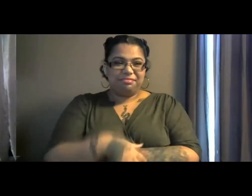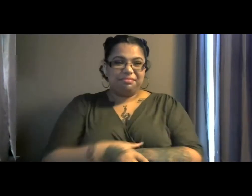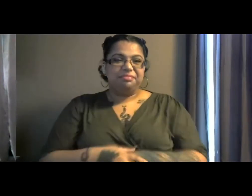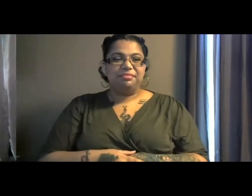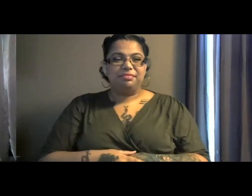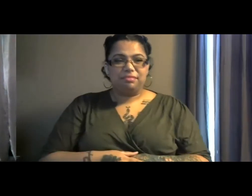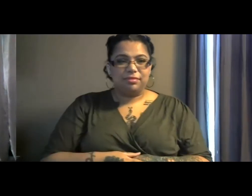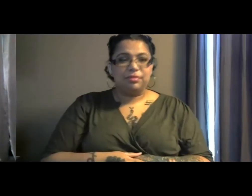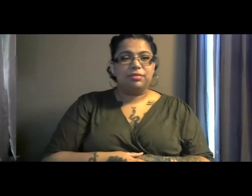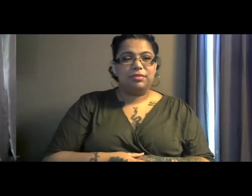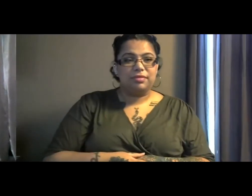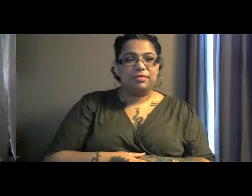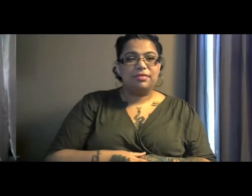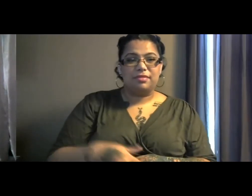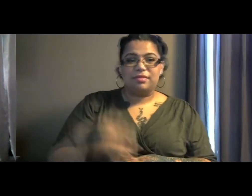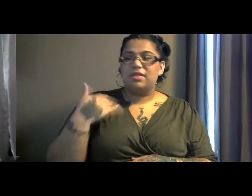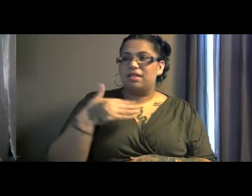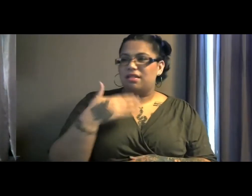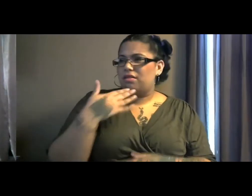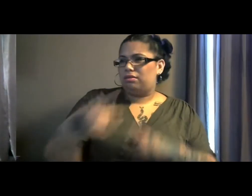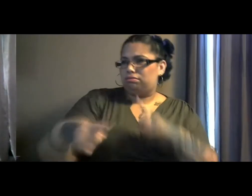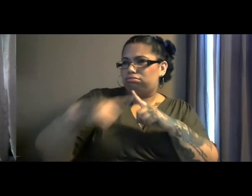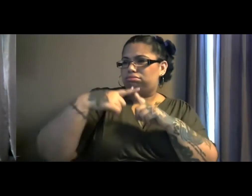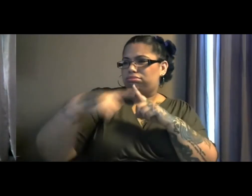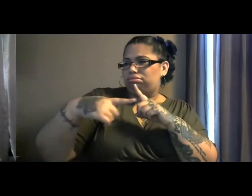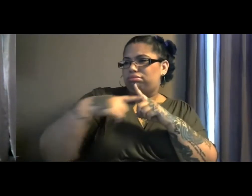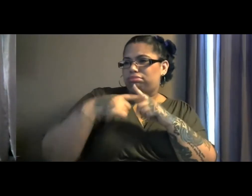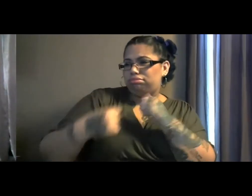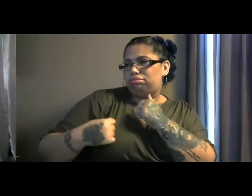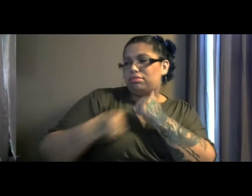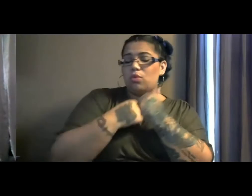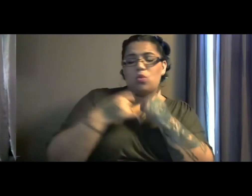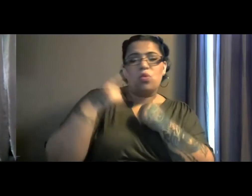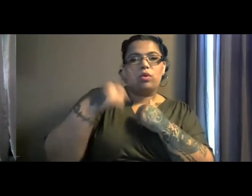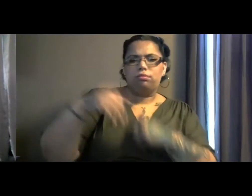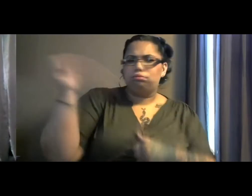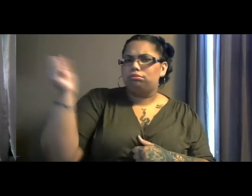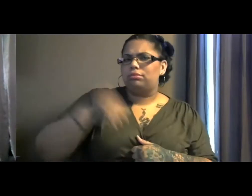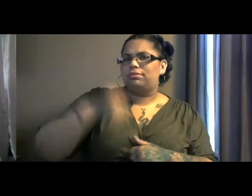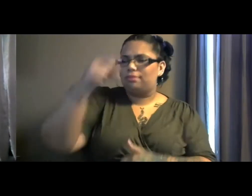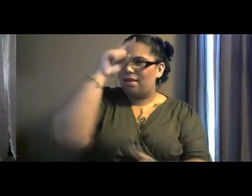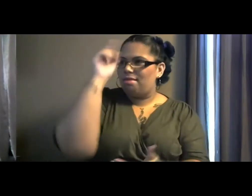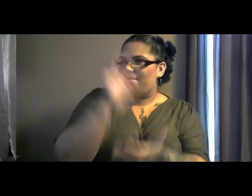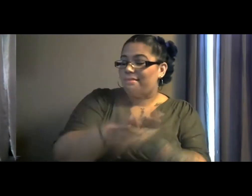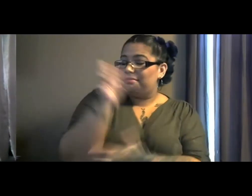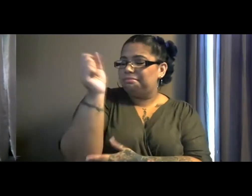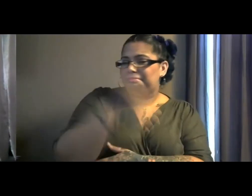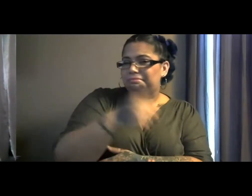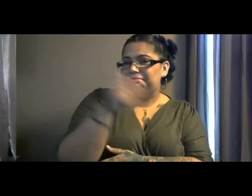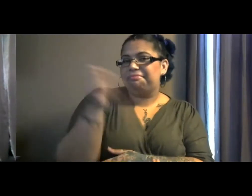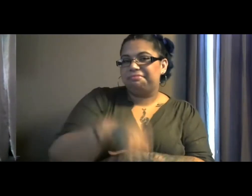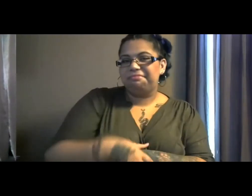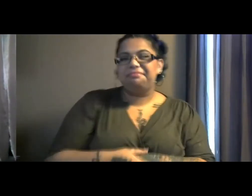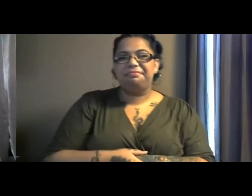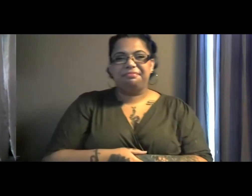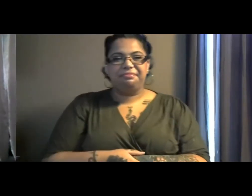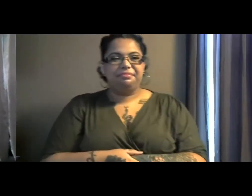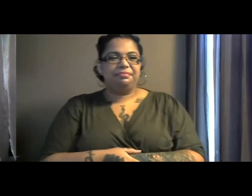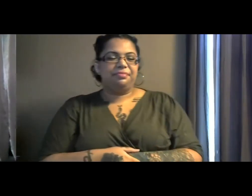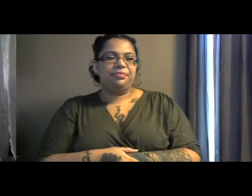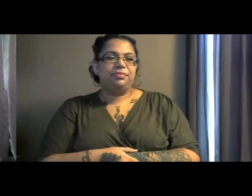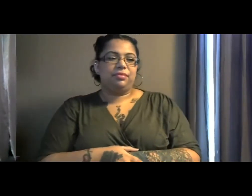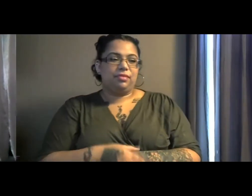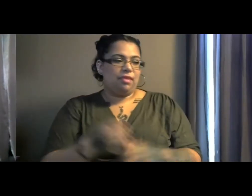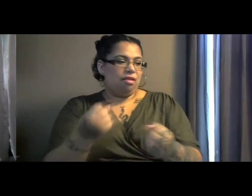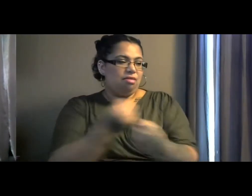Good fortune on your side, you better believe it. A love that fills you